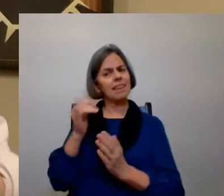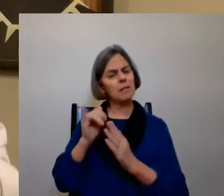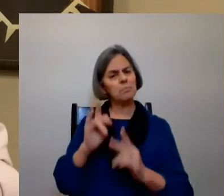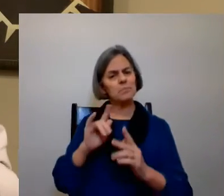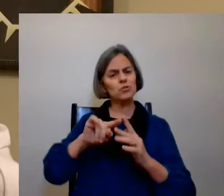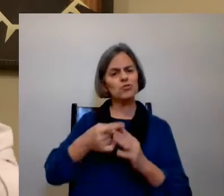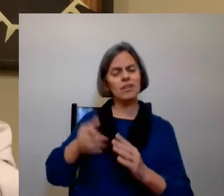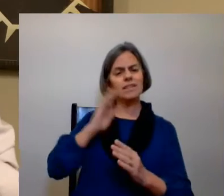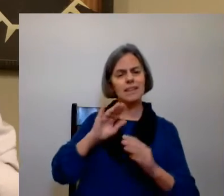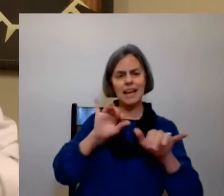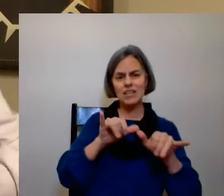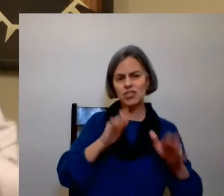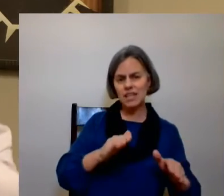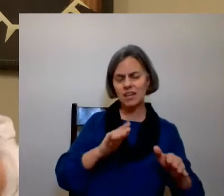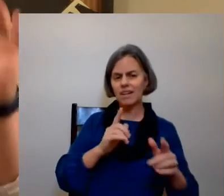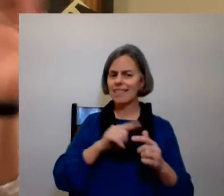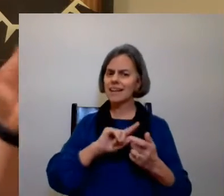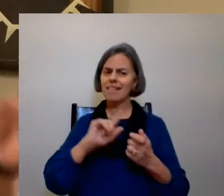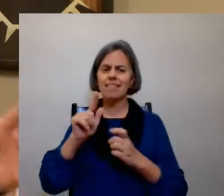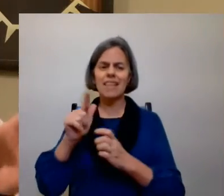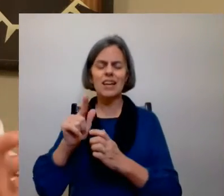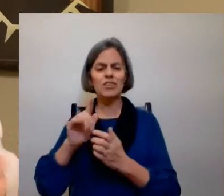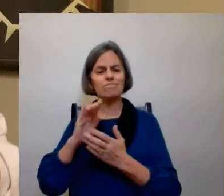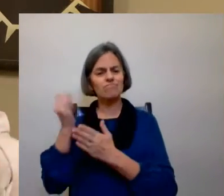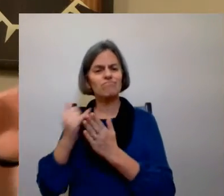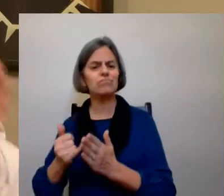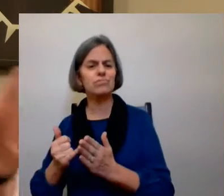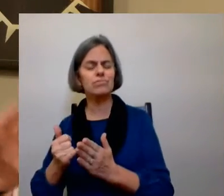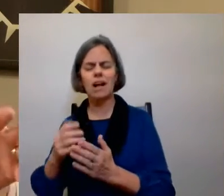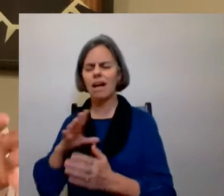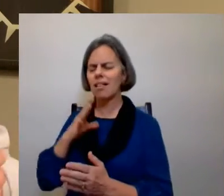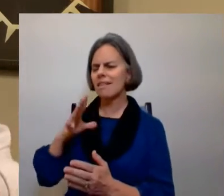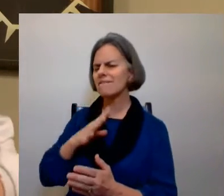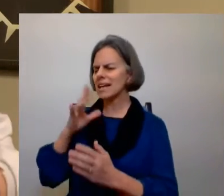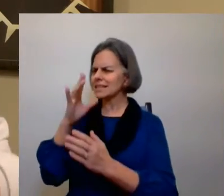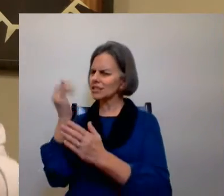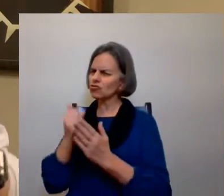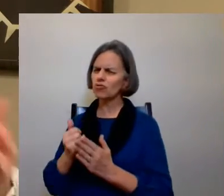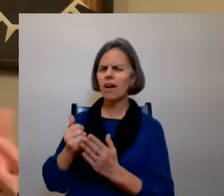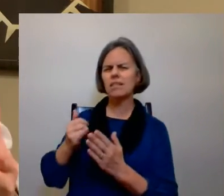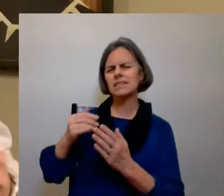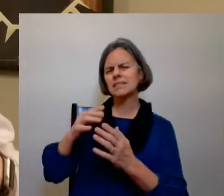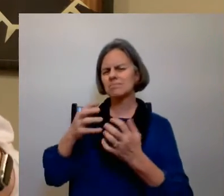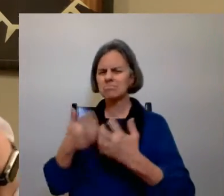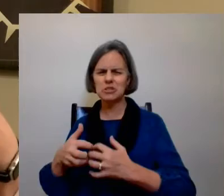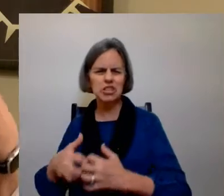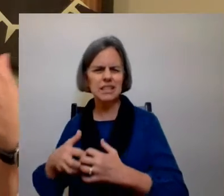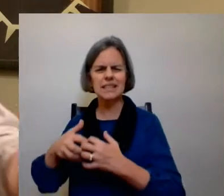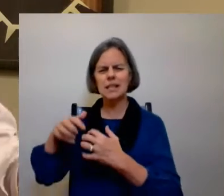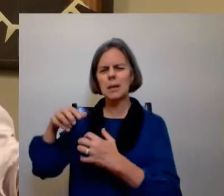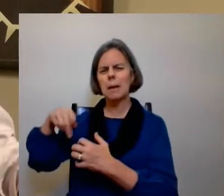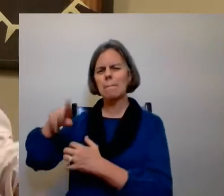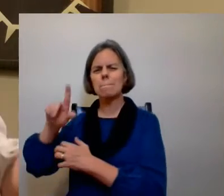later became a cartoonist who drew these elaborate drawings of these contraptions made up by pulleys, cups,